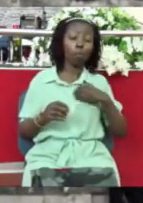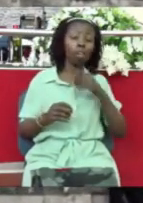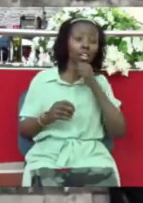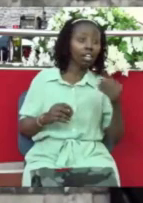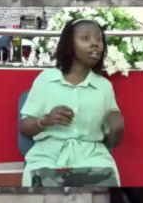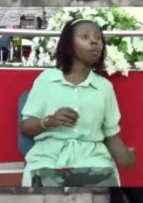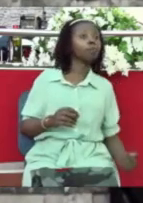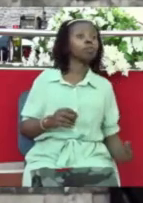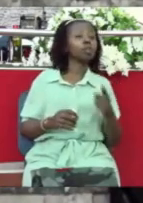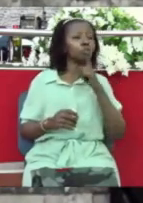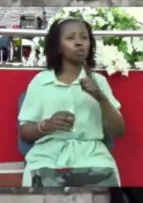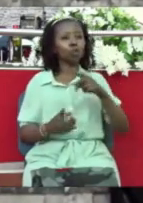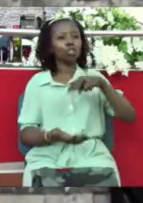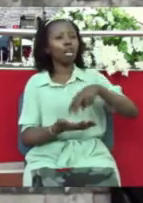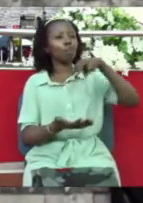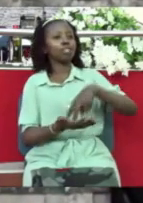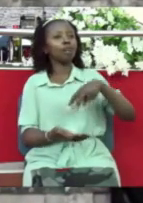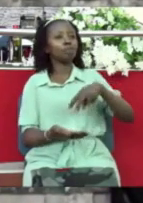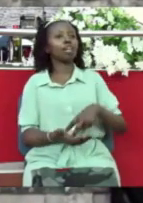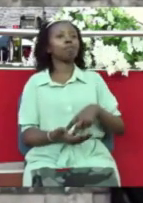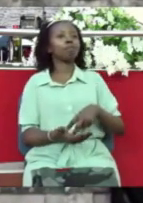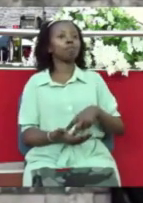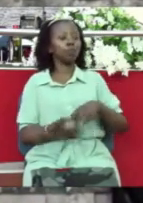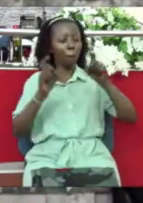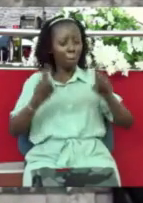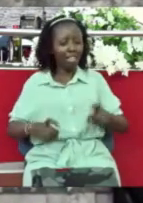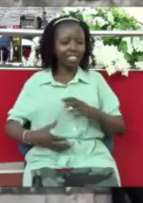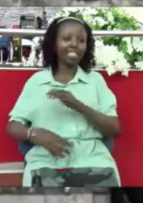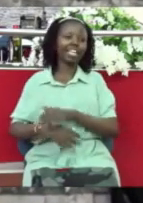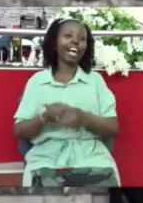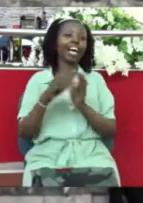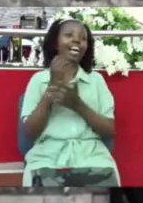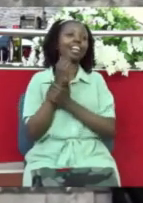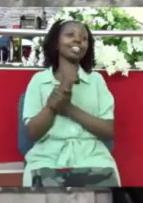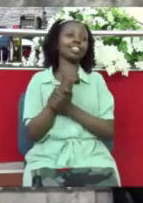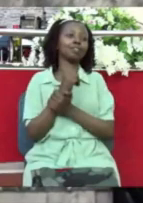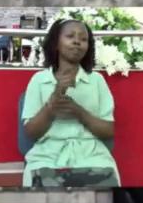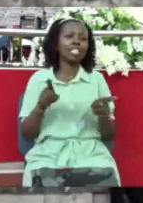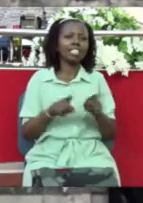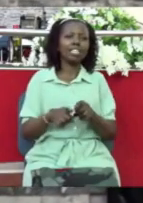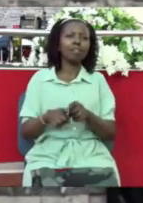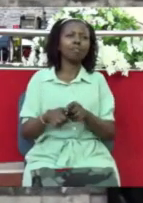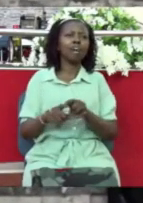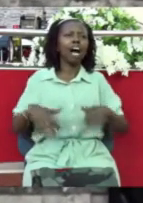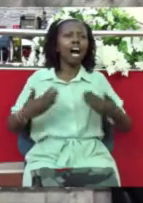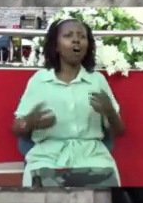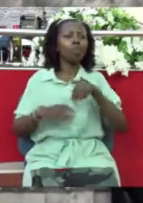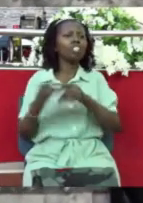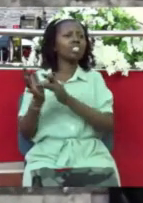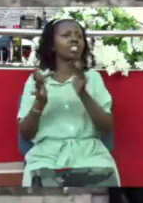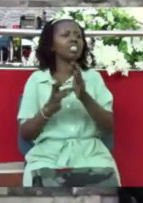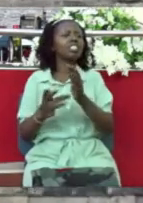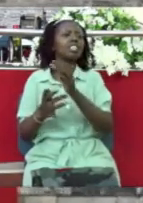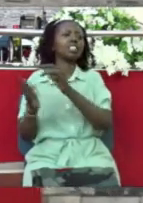jump, babu, mimi nikiruka, you'll have to hold me. Ni lazima anishike. Save in the hands of Jesus. Kama all what I